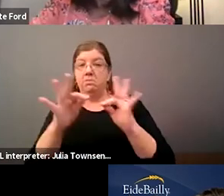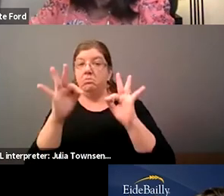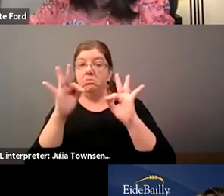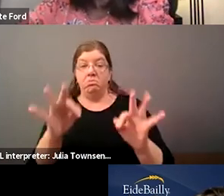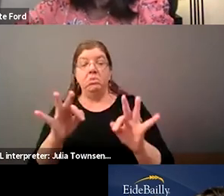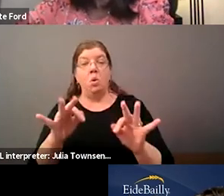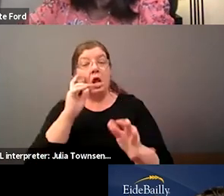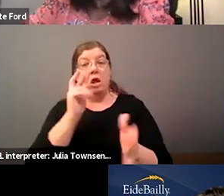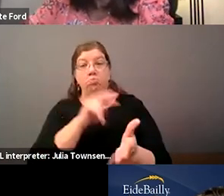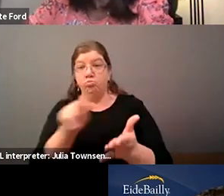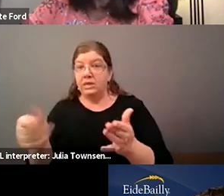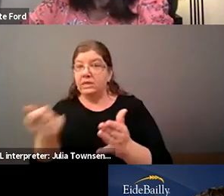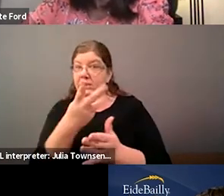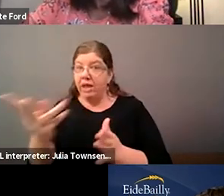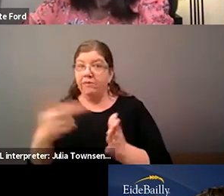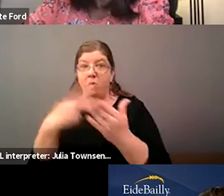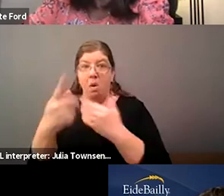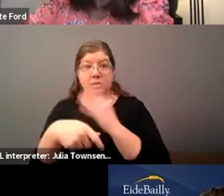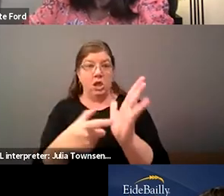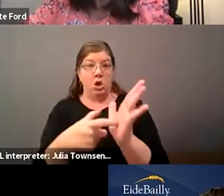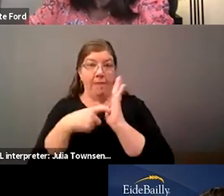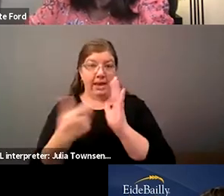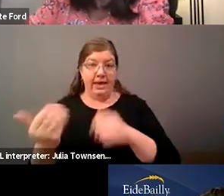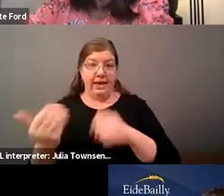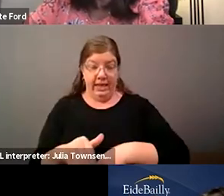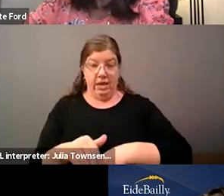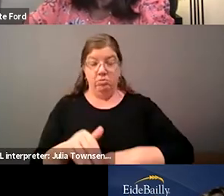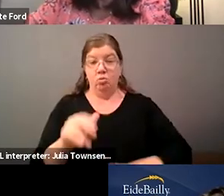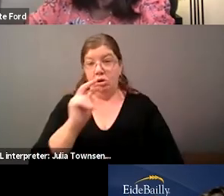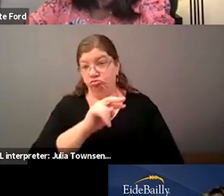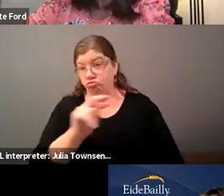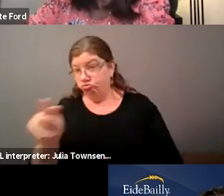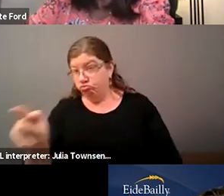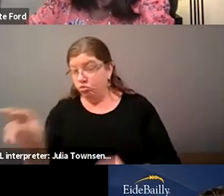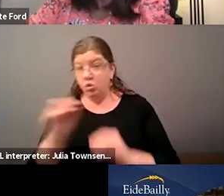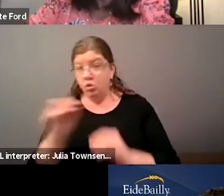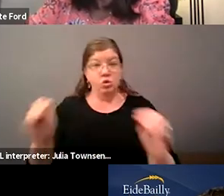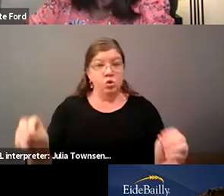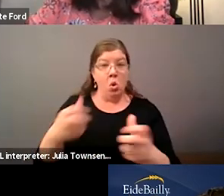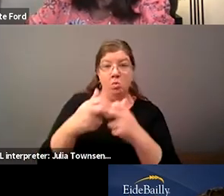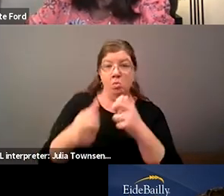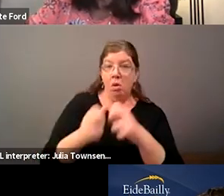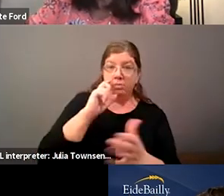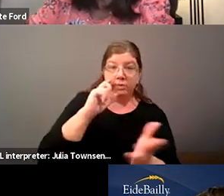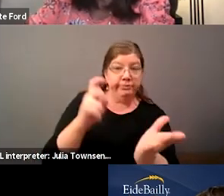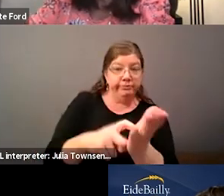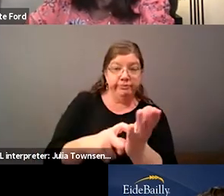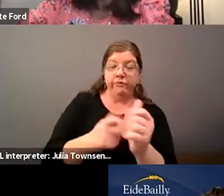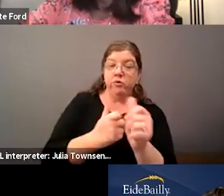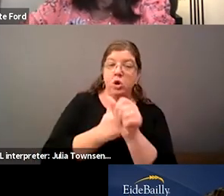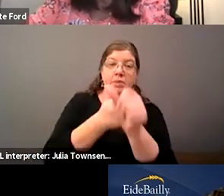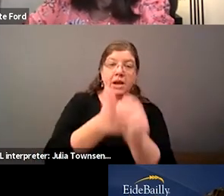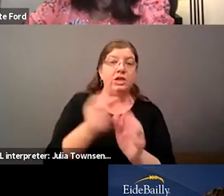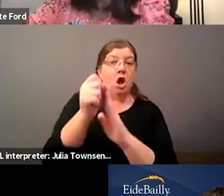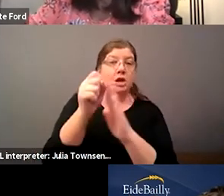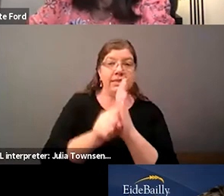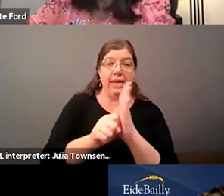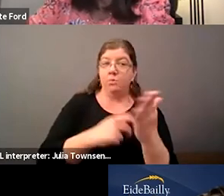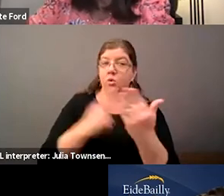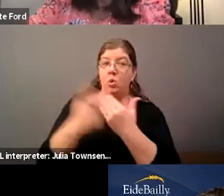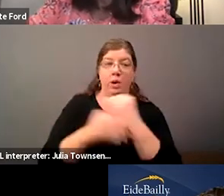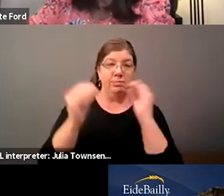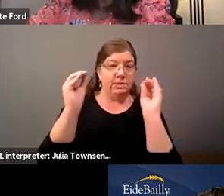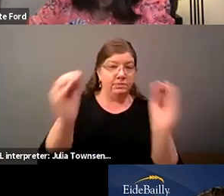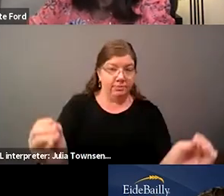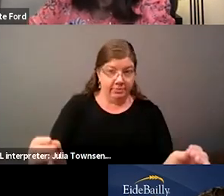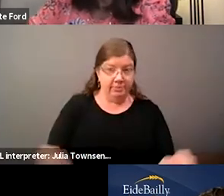number of programs that are are mandated again and that what and we didn't have any findings related to compliance on your state programs